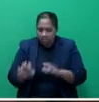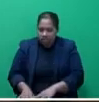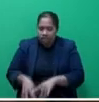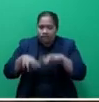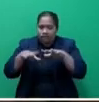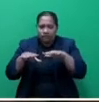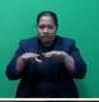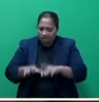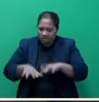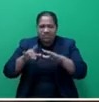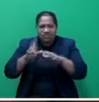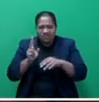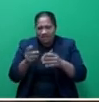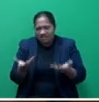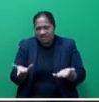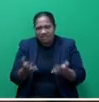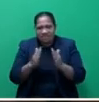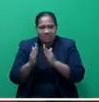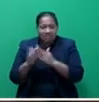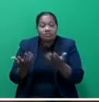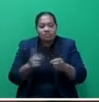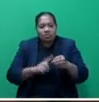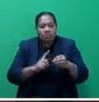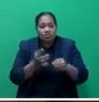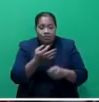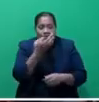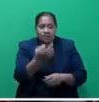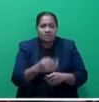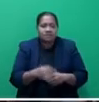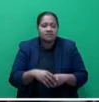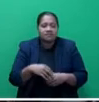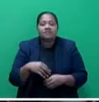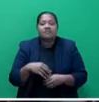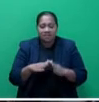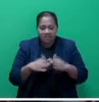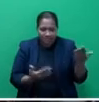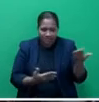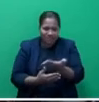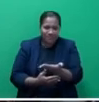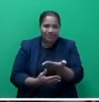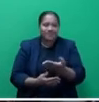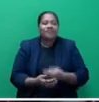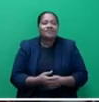the river. So that is the question, the Honourable Speaker. Thank you. Honourable Minister, have the floor.